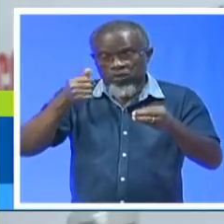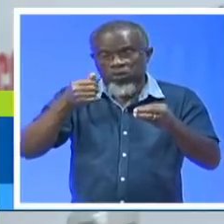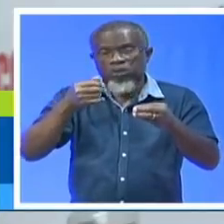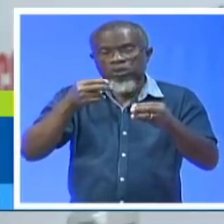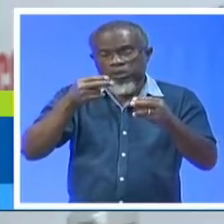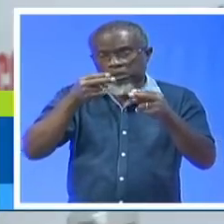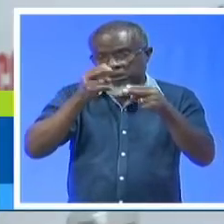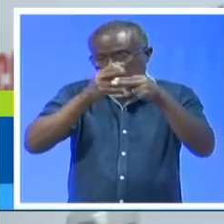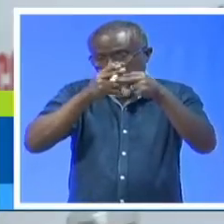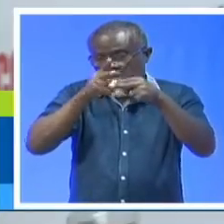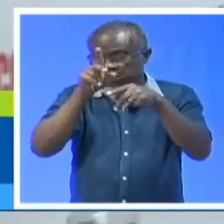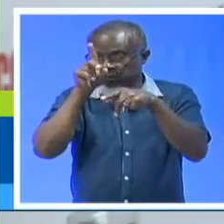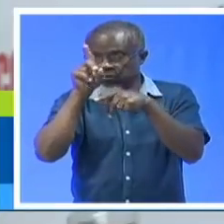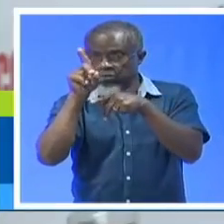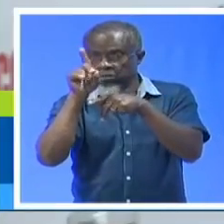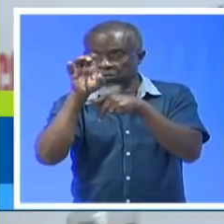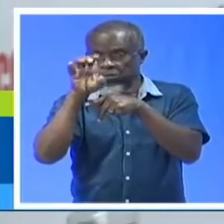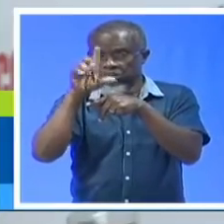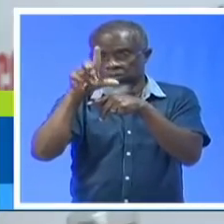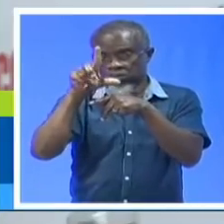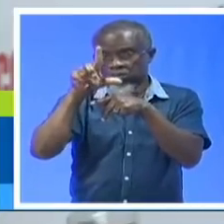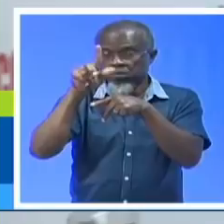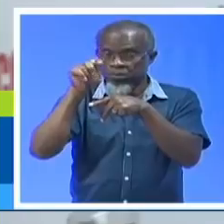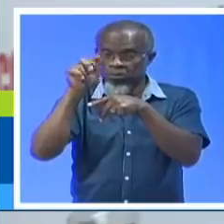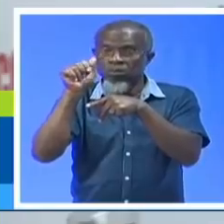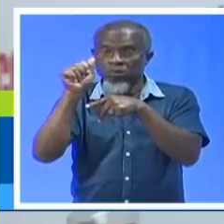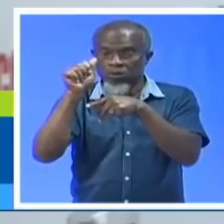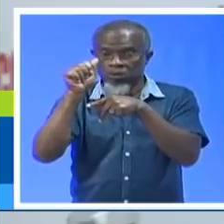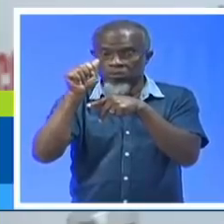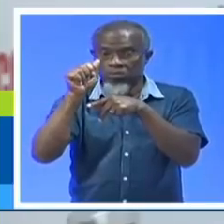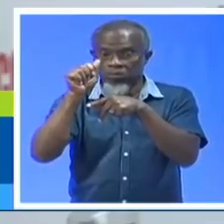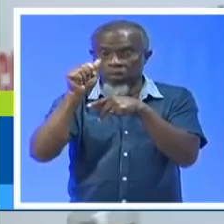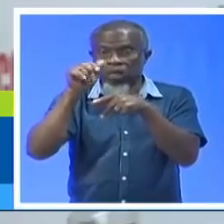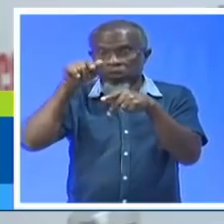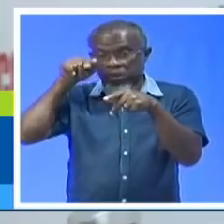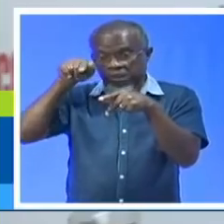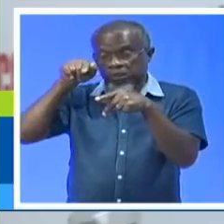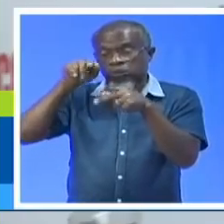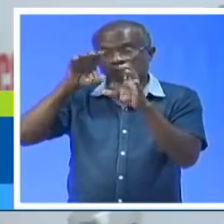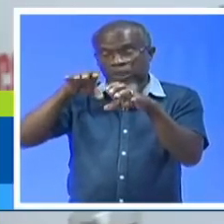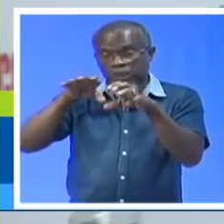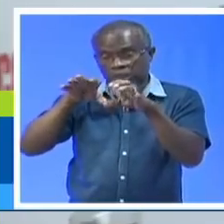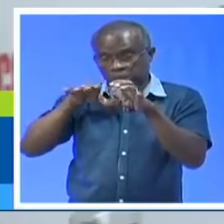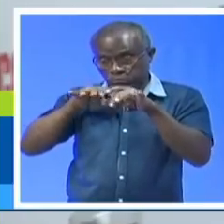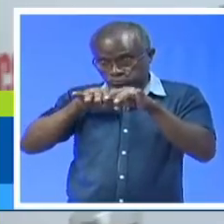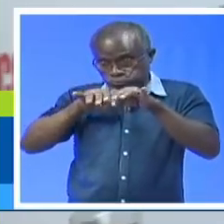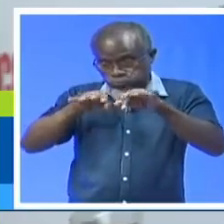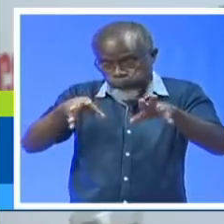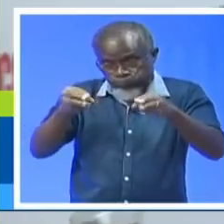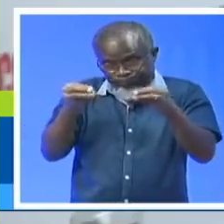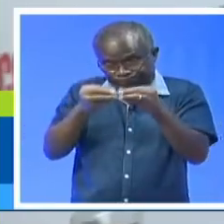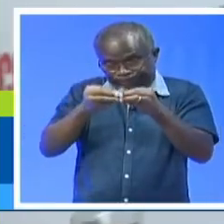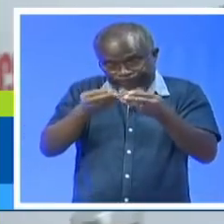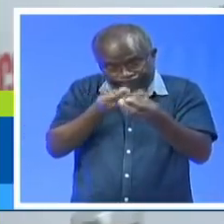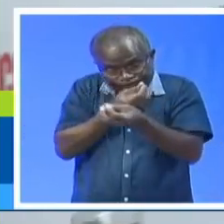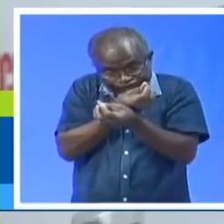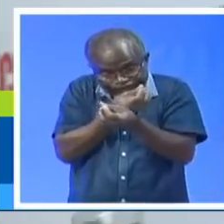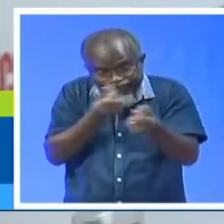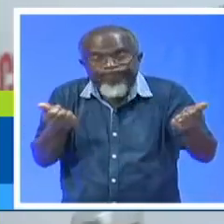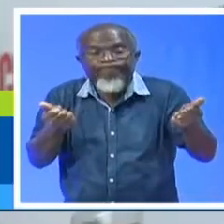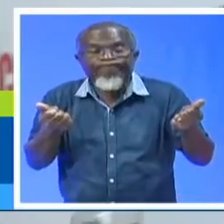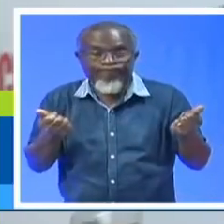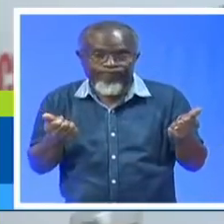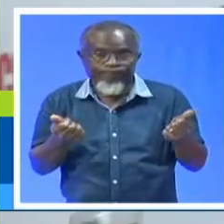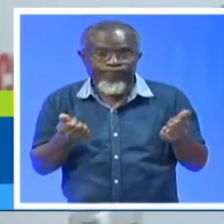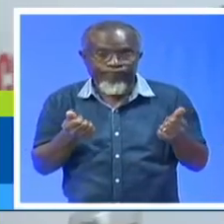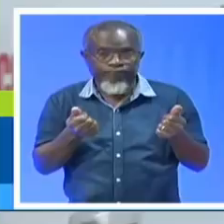the potential to transmit itself more quickly than the previous ones that have circulated. So against that